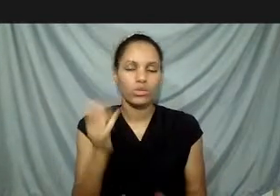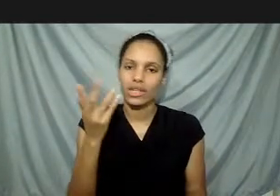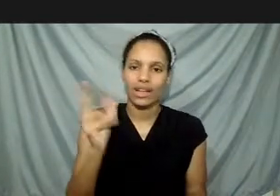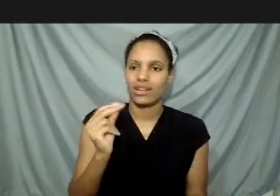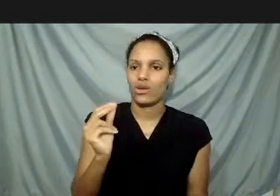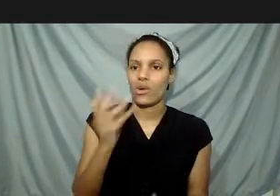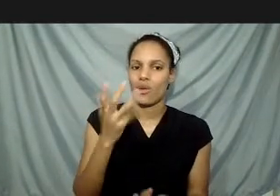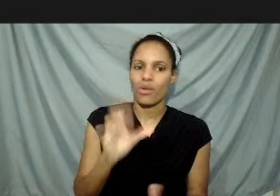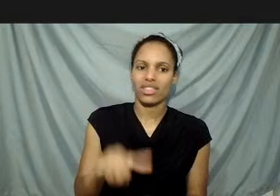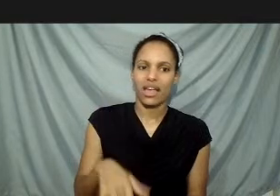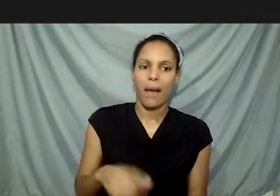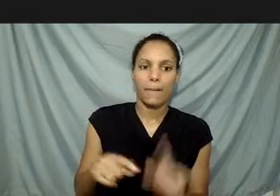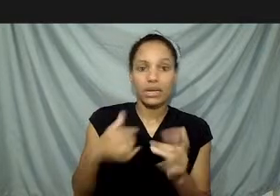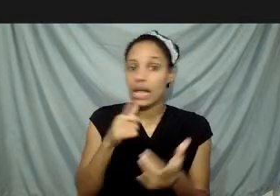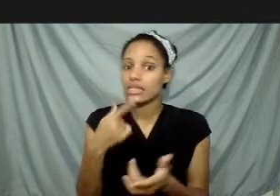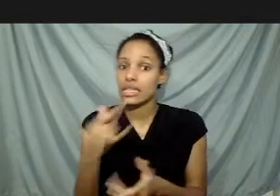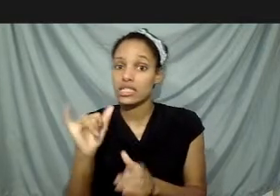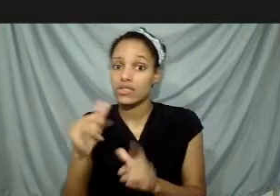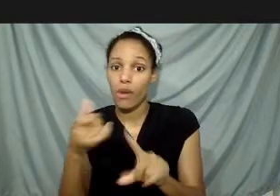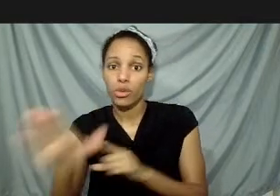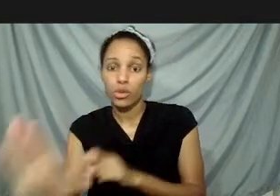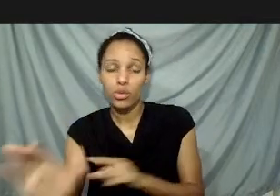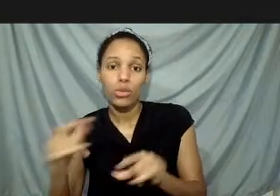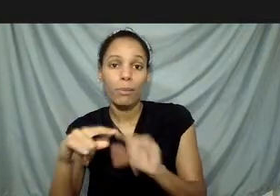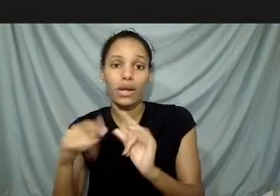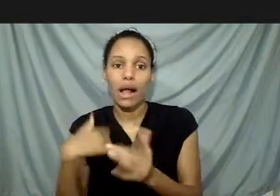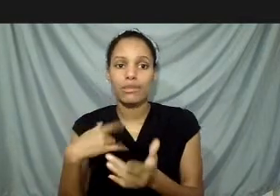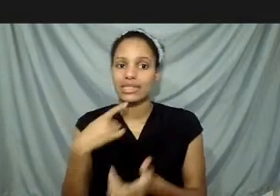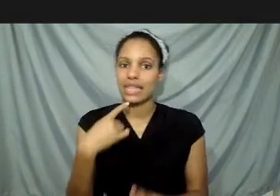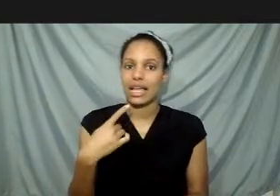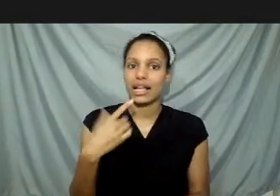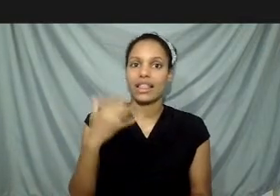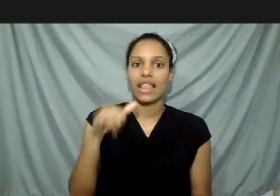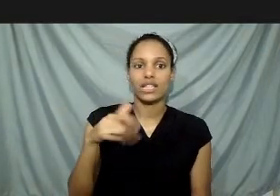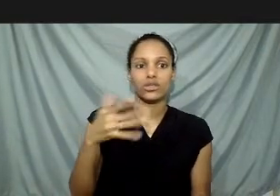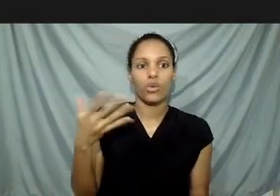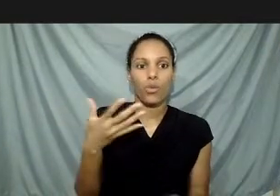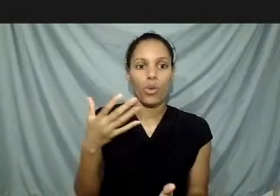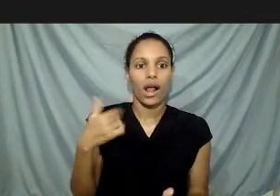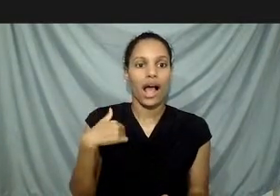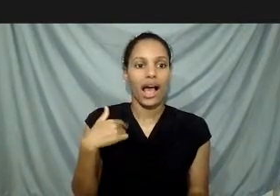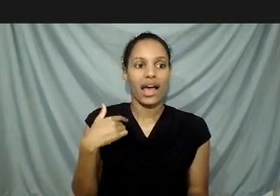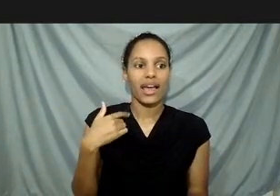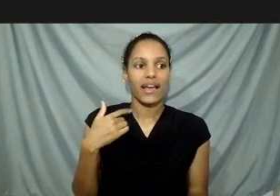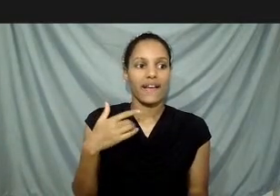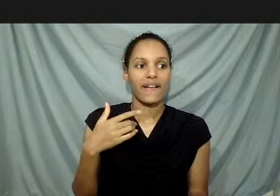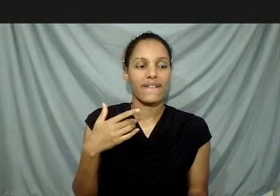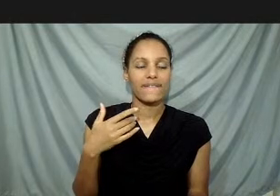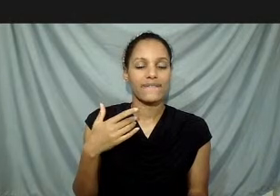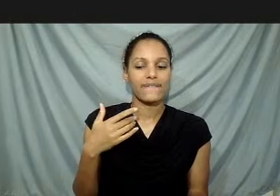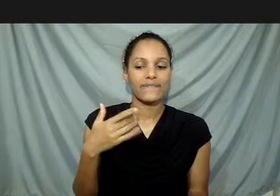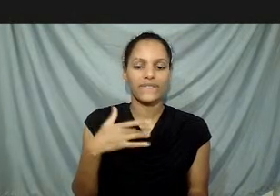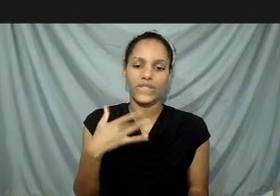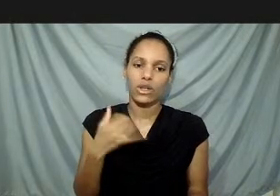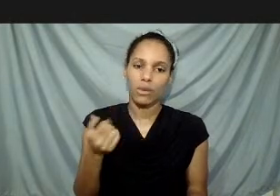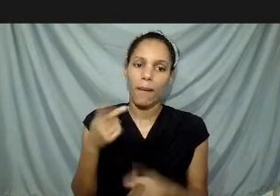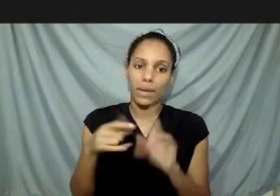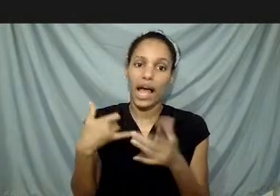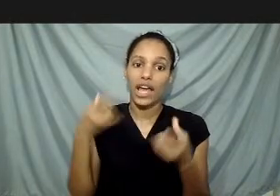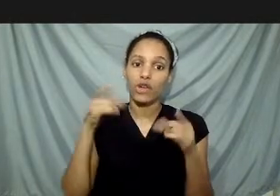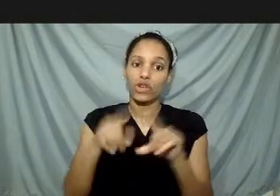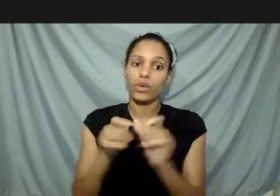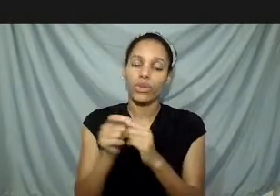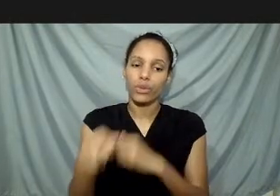not saying that that's coming from you, but I'm just saying like that's what I wholeheartedly agree with you in terms of